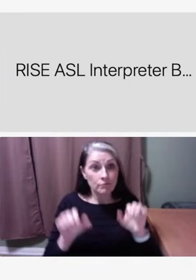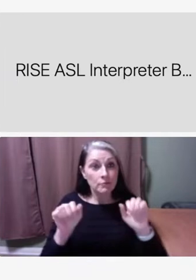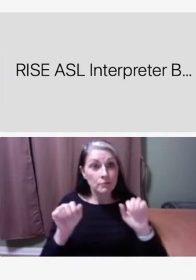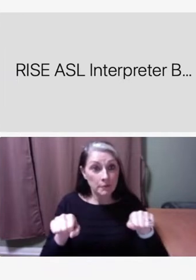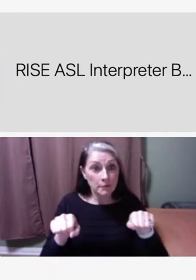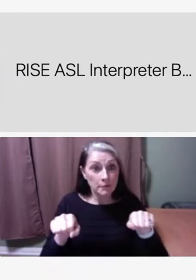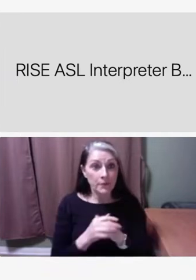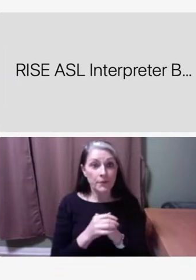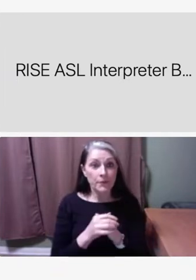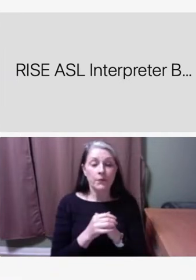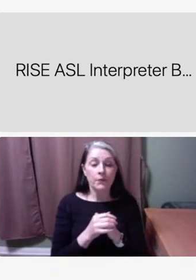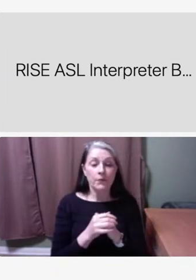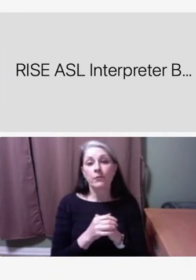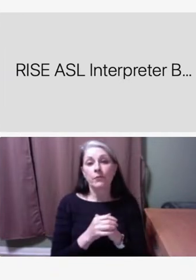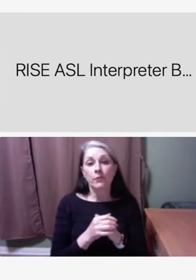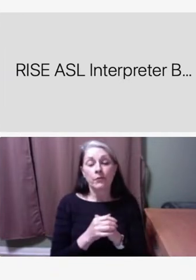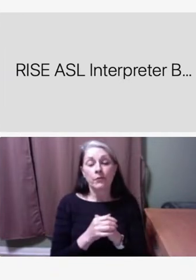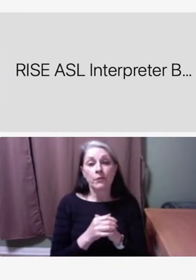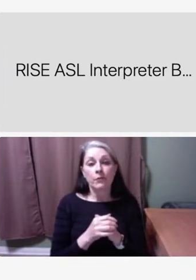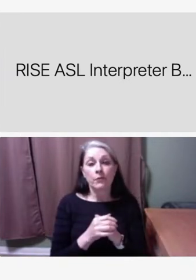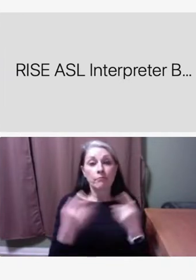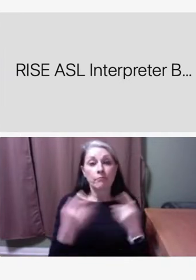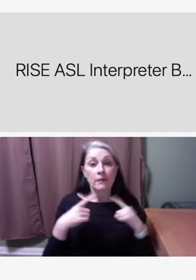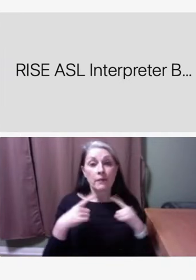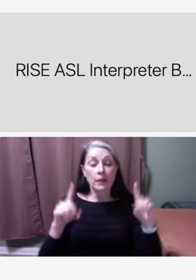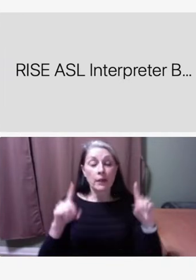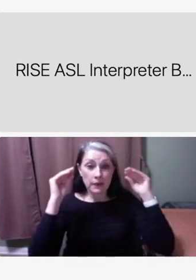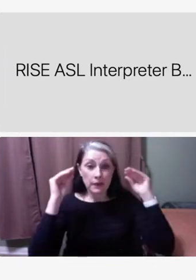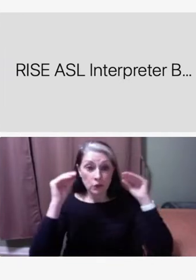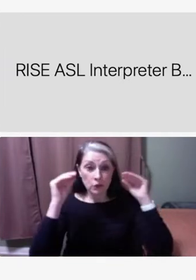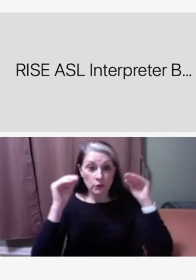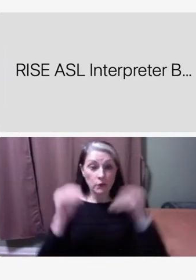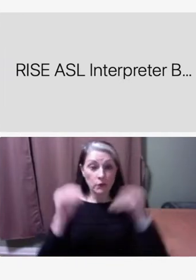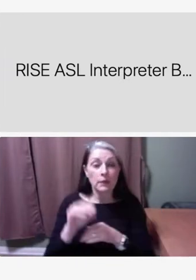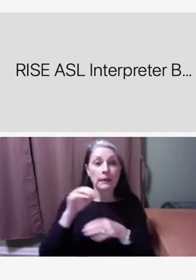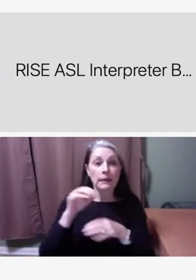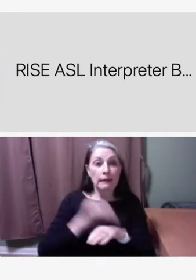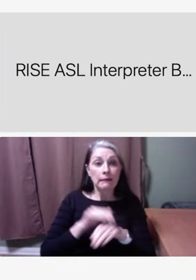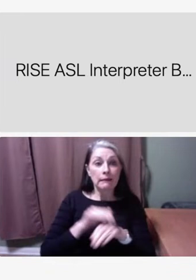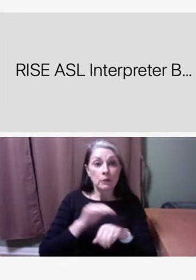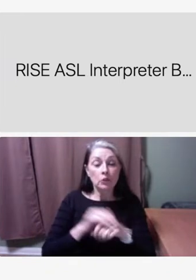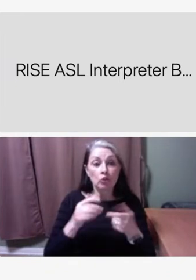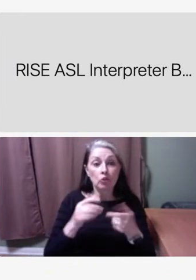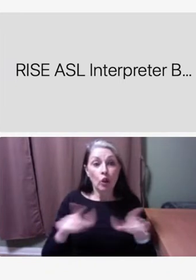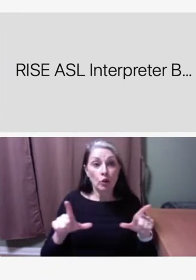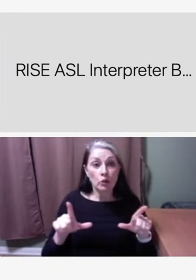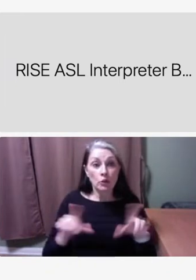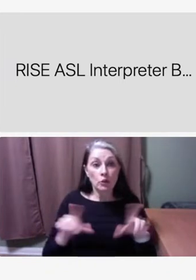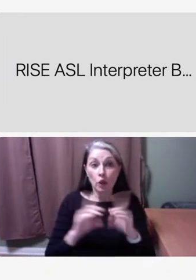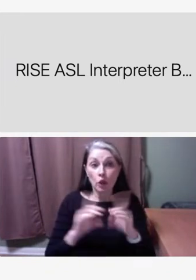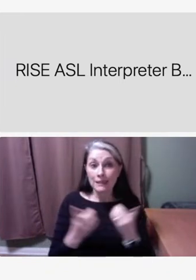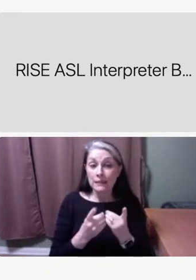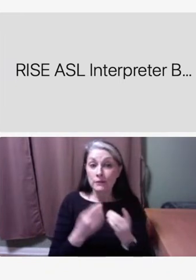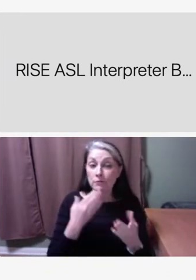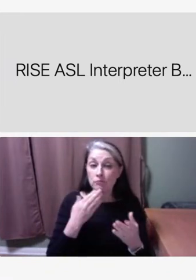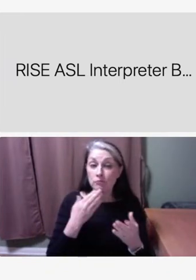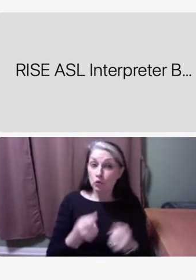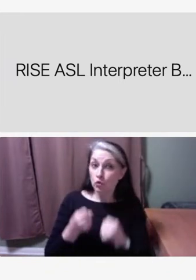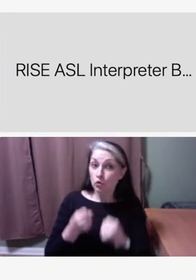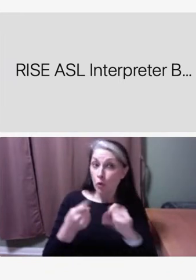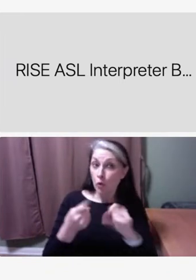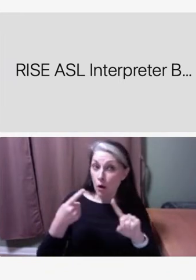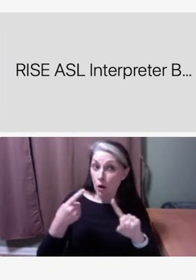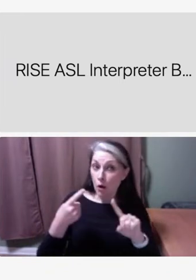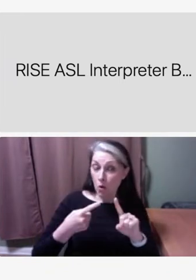In regards to effective instruction for our English learners, our district is at a pivotal point in time. Ed Services is working with CABE,